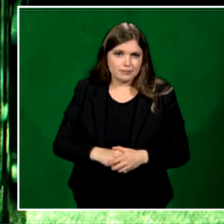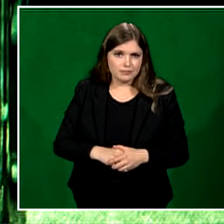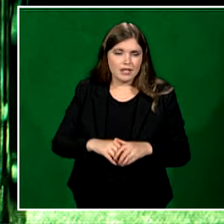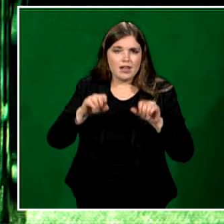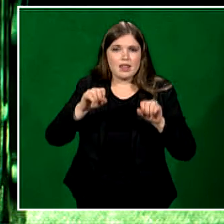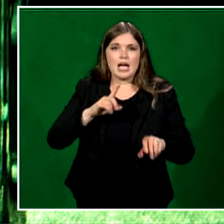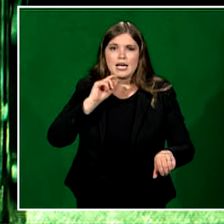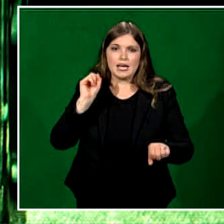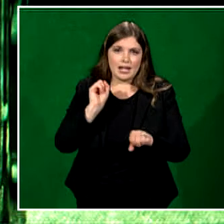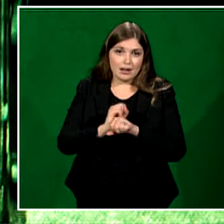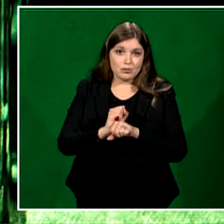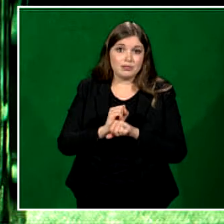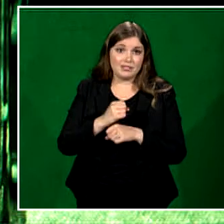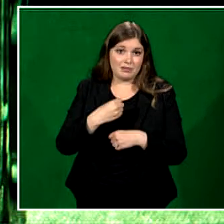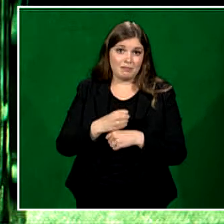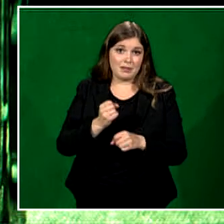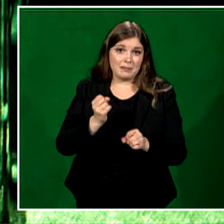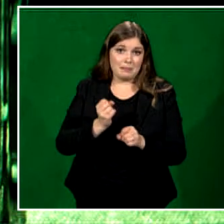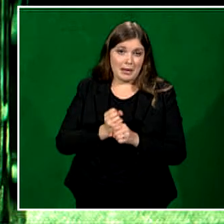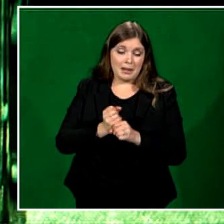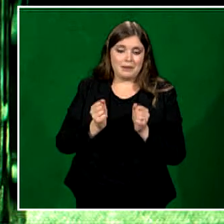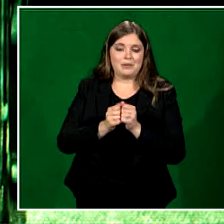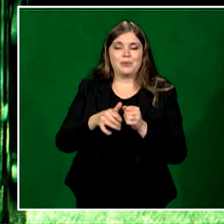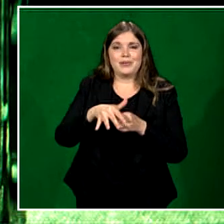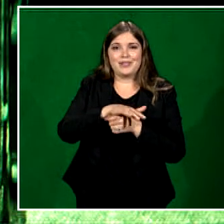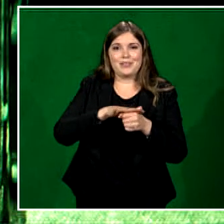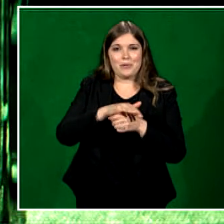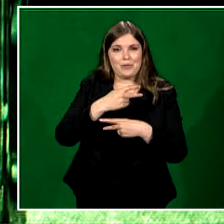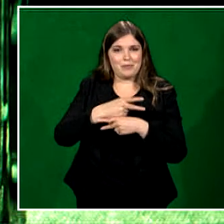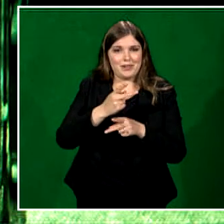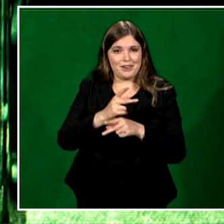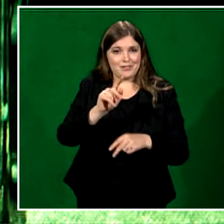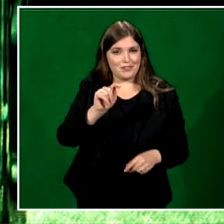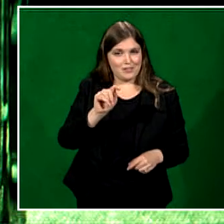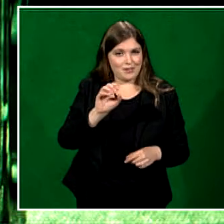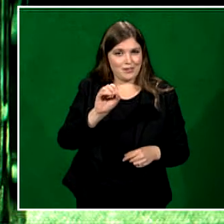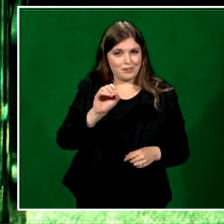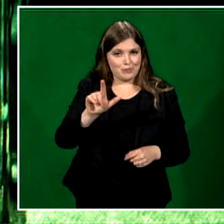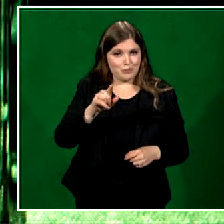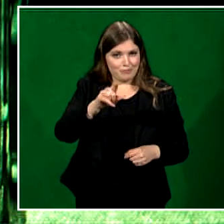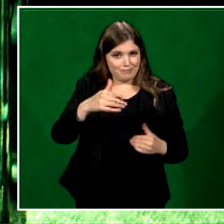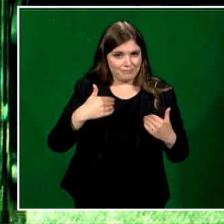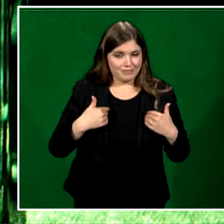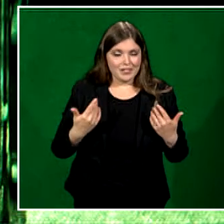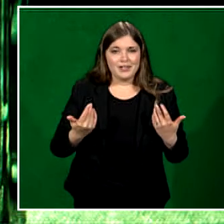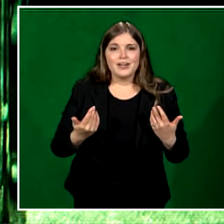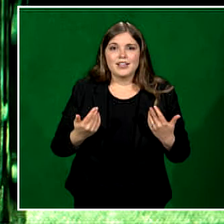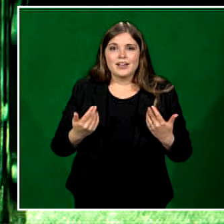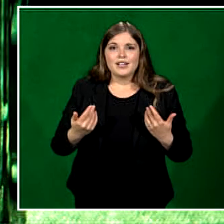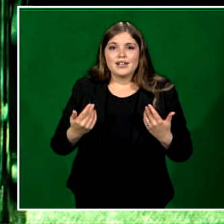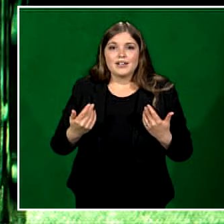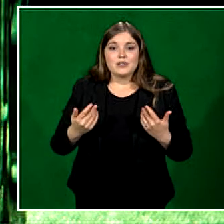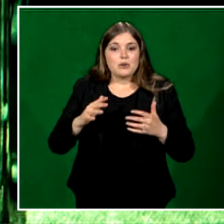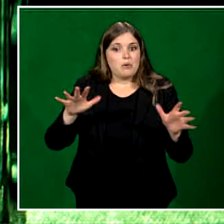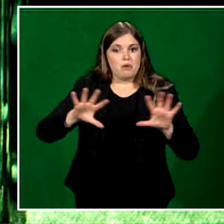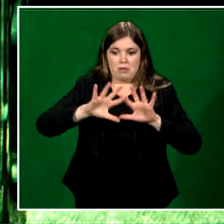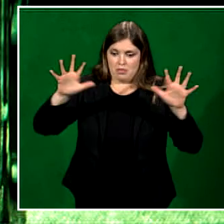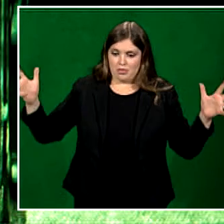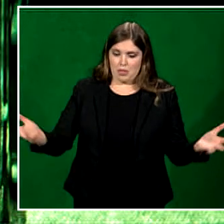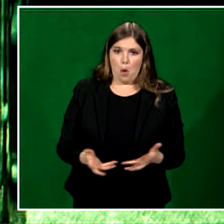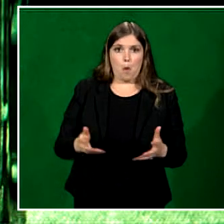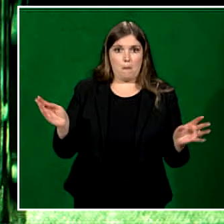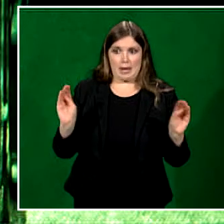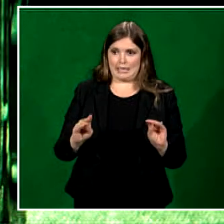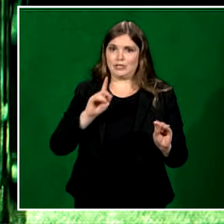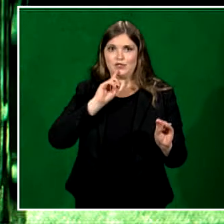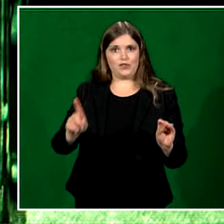actually be made with local production tools. So the whole package is very impressive,